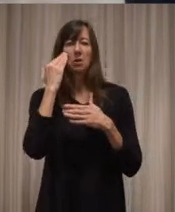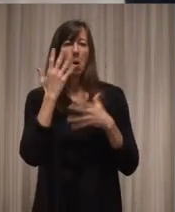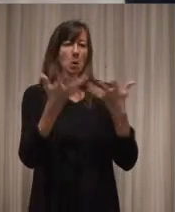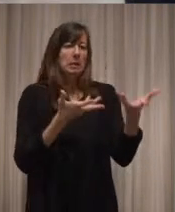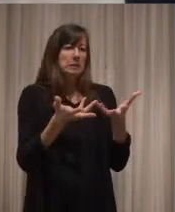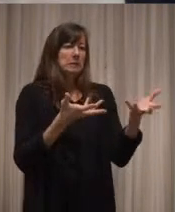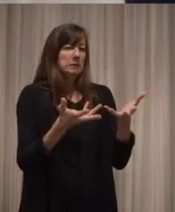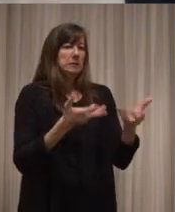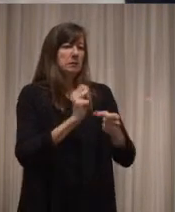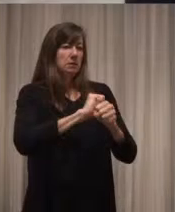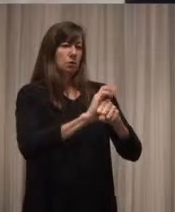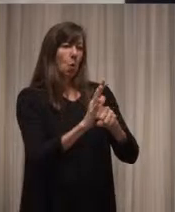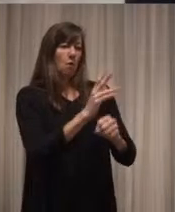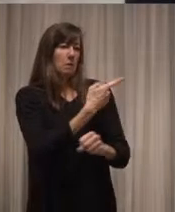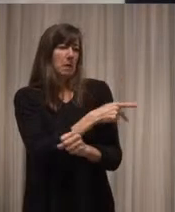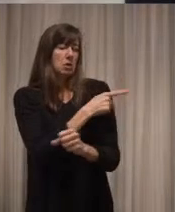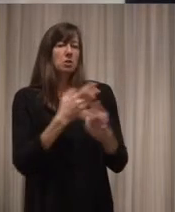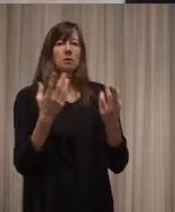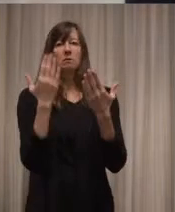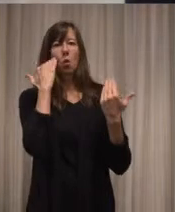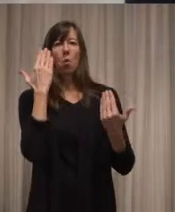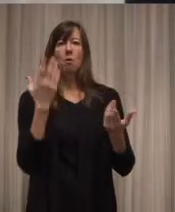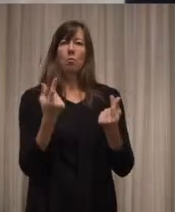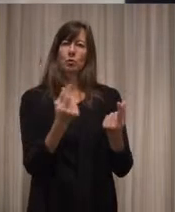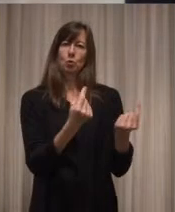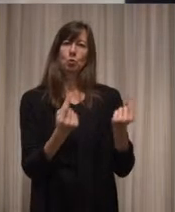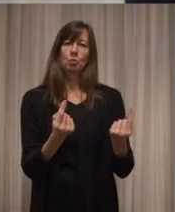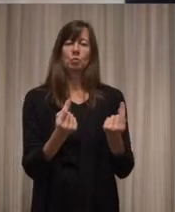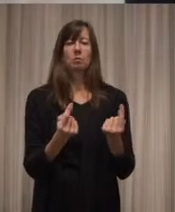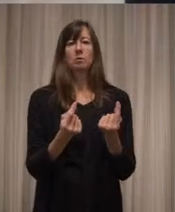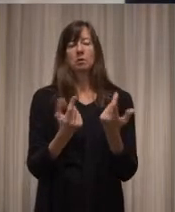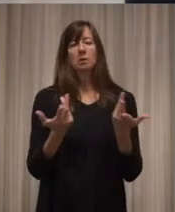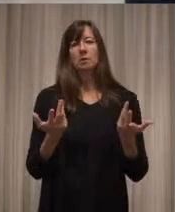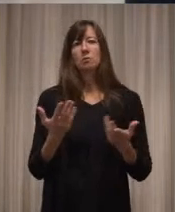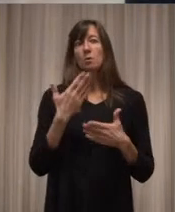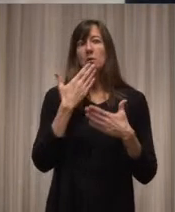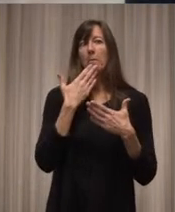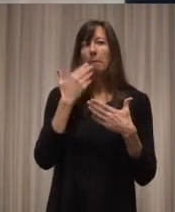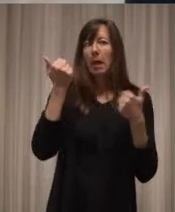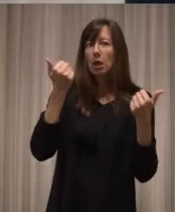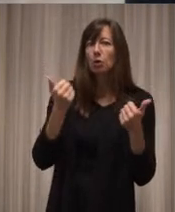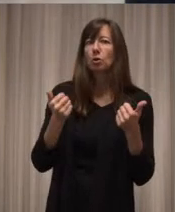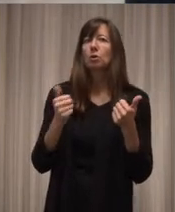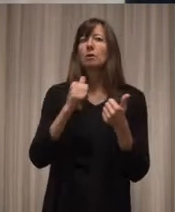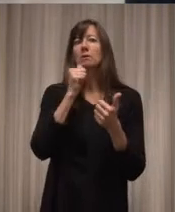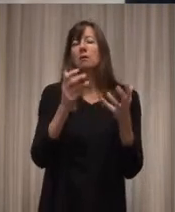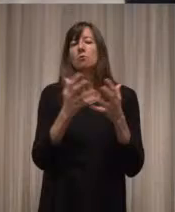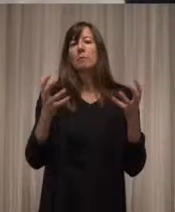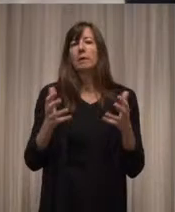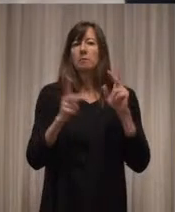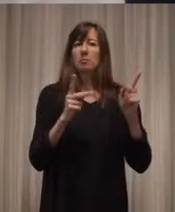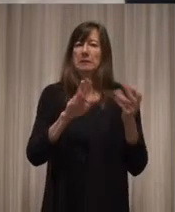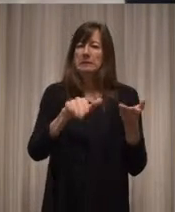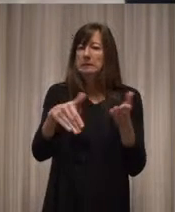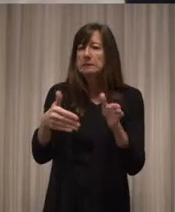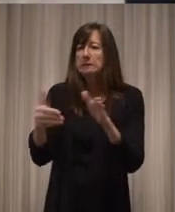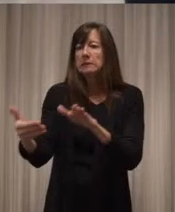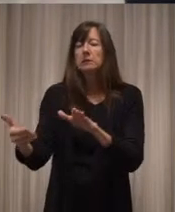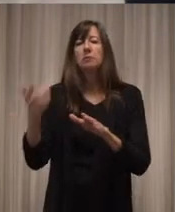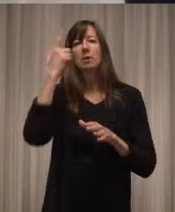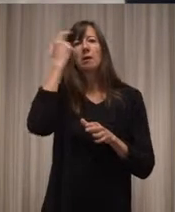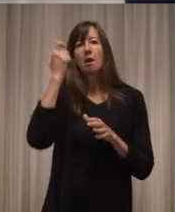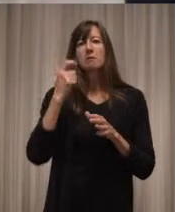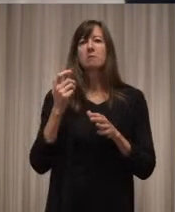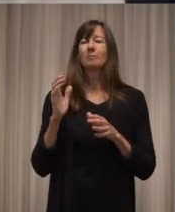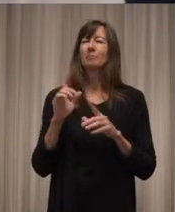deadly as it has continued to morph and mutate over the course of the pandemic. None of that has been able to be